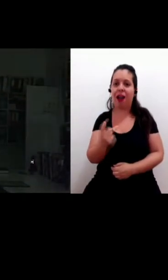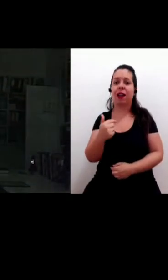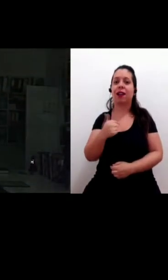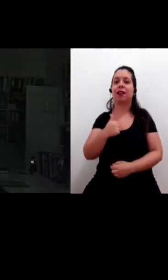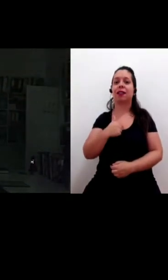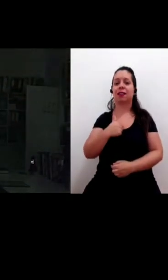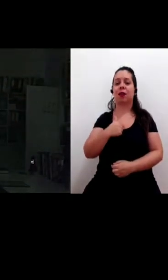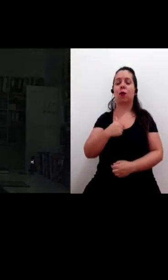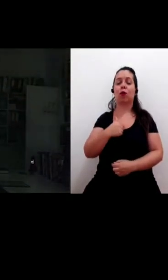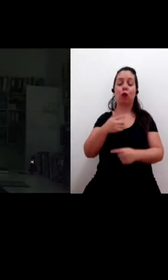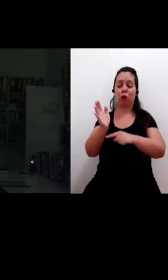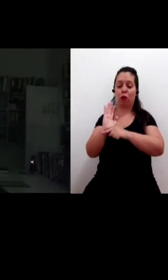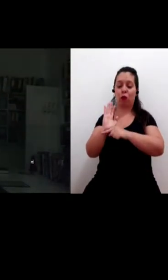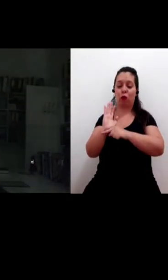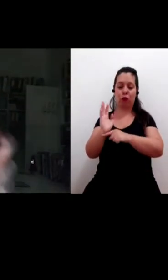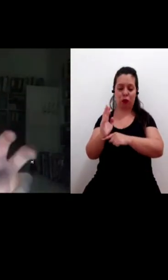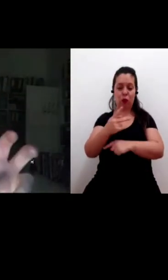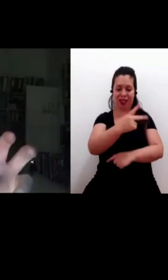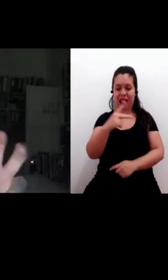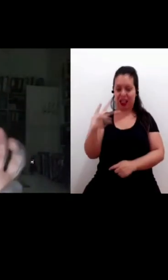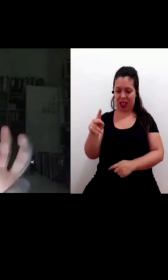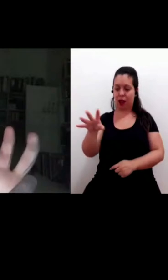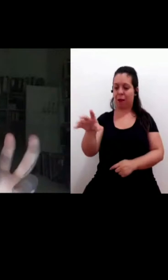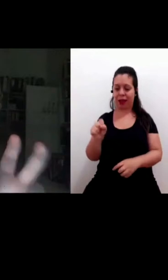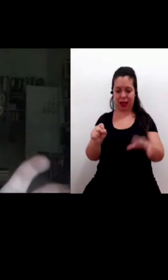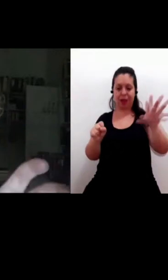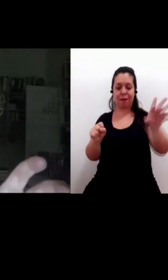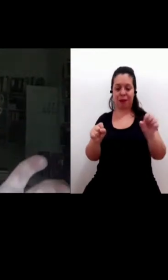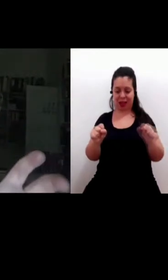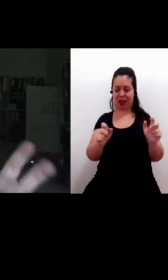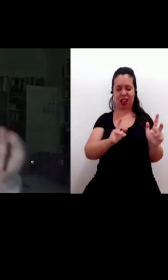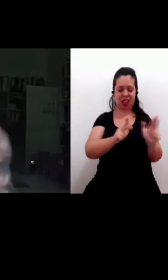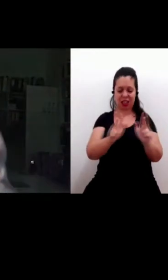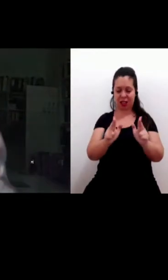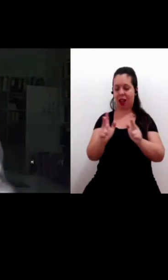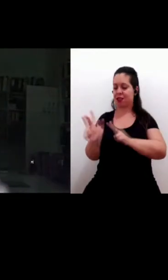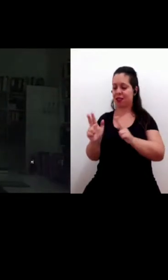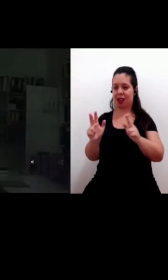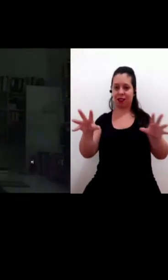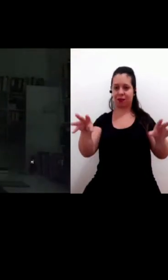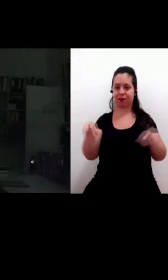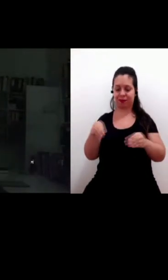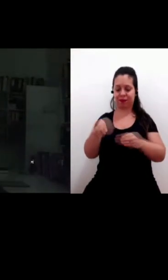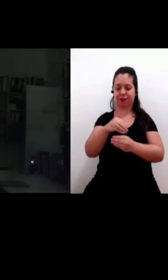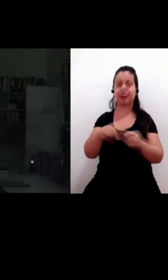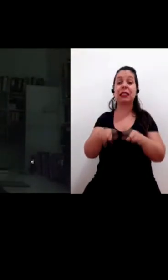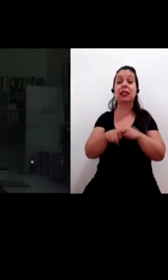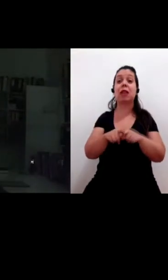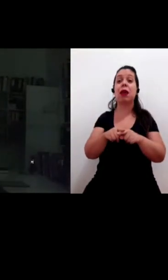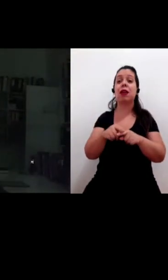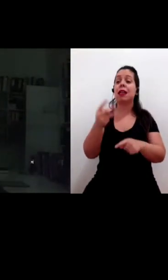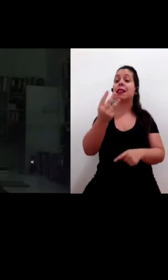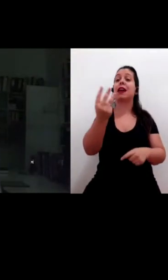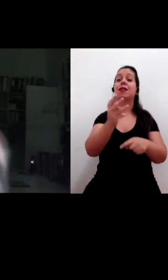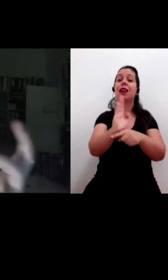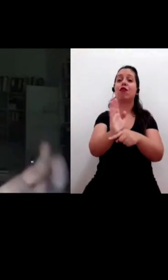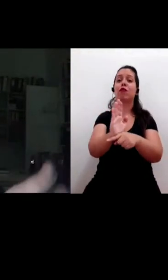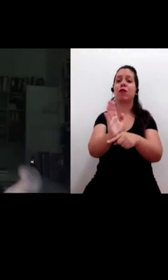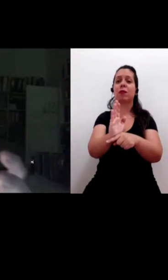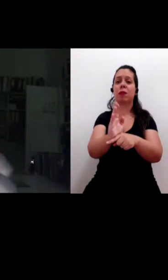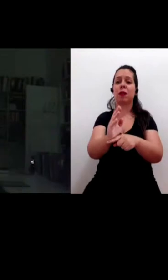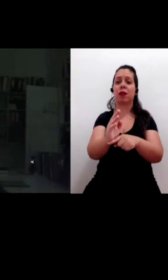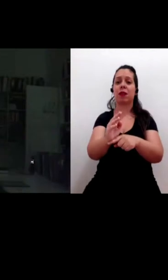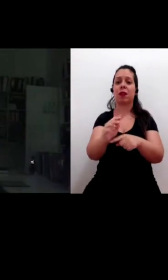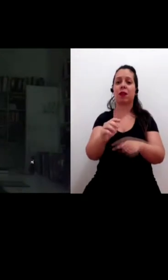them. And also added a third film, Santiago Alvarez's film